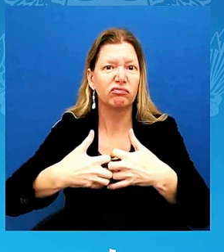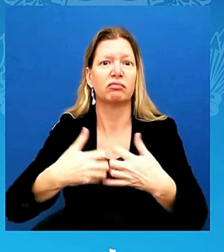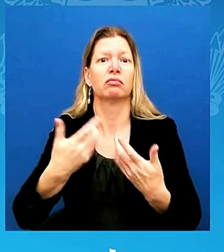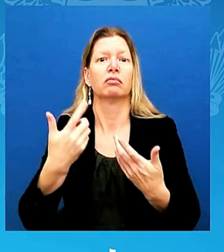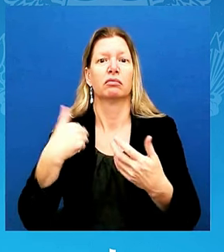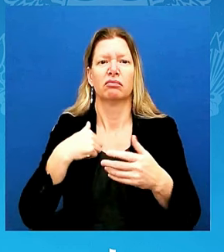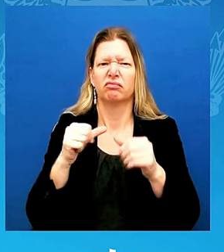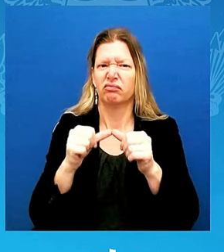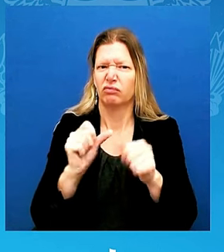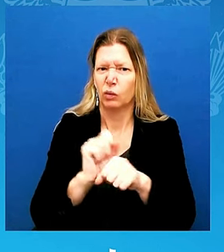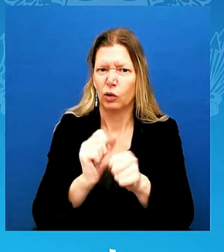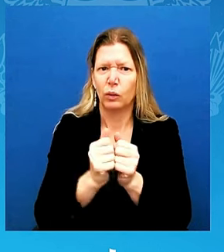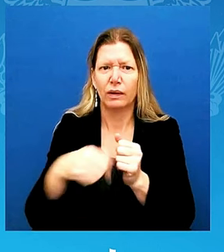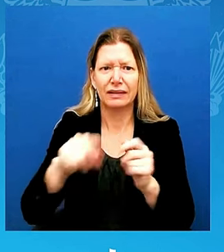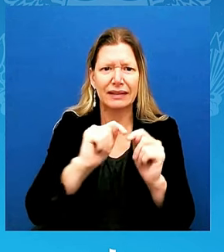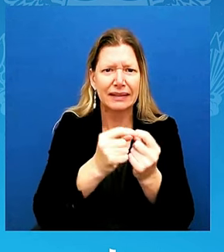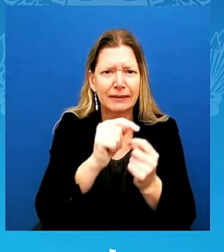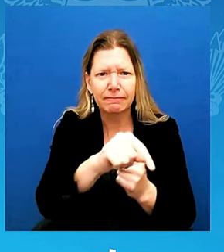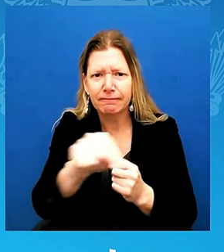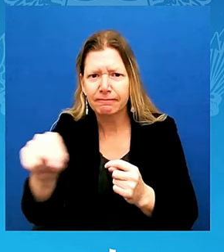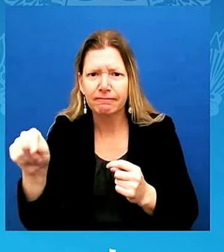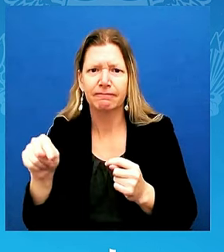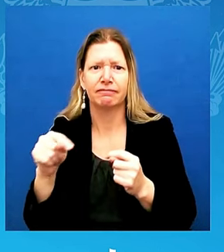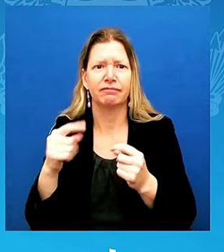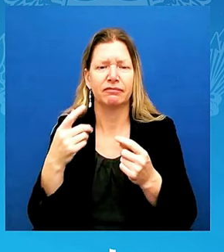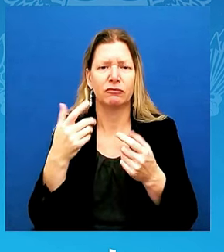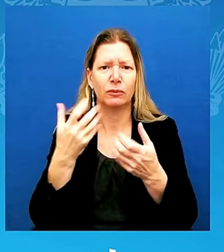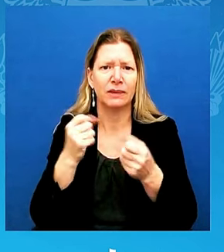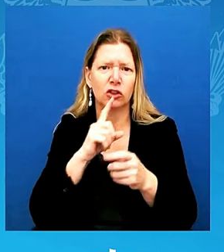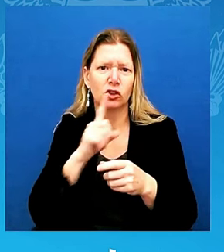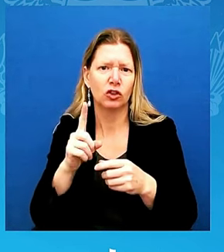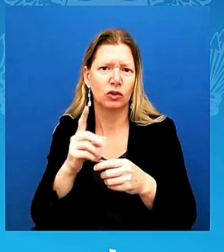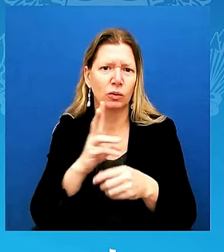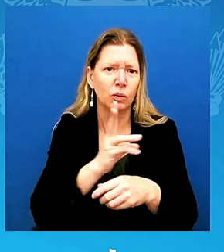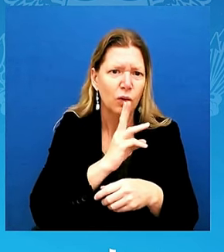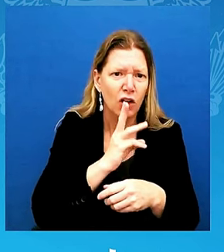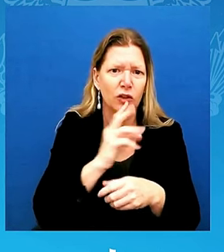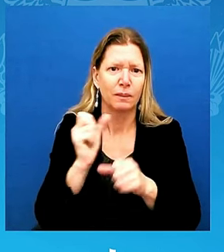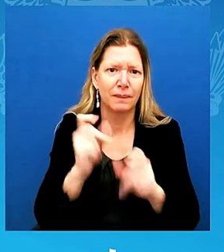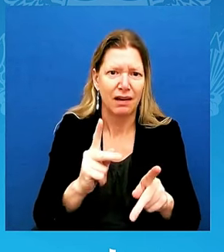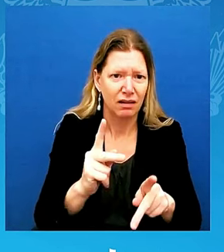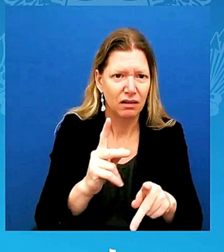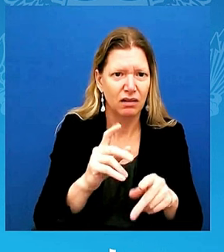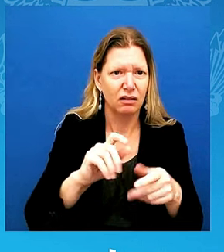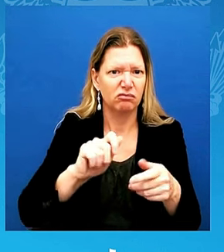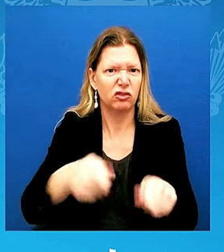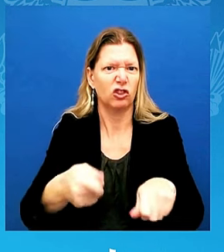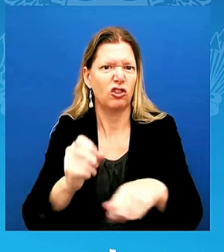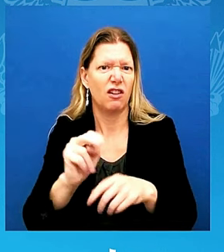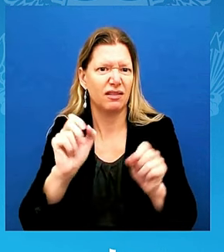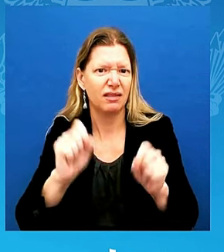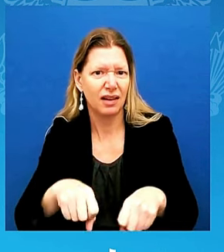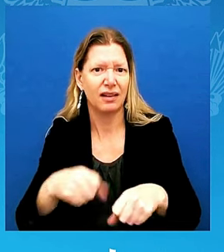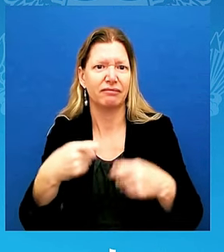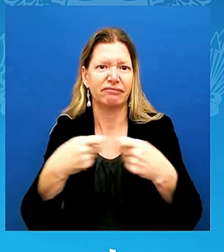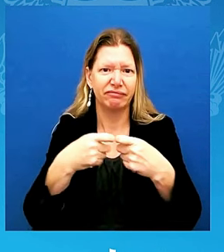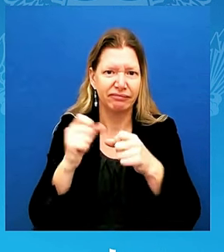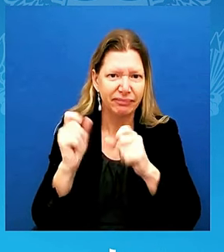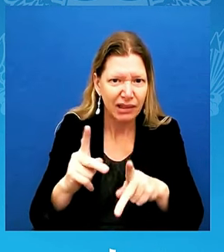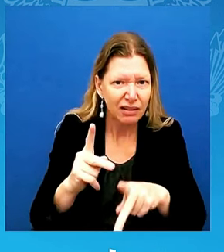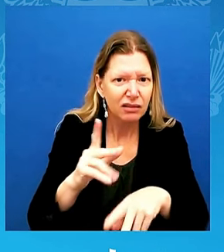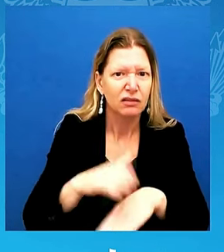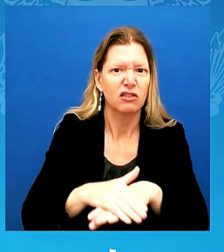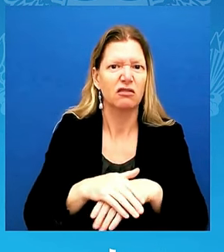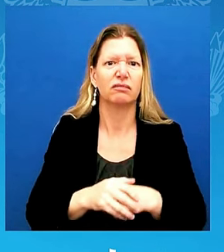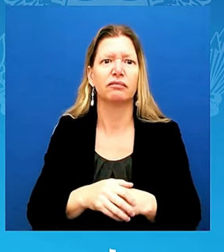possible. To everyone who has been impacted by this storm, and to all of those of you who are rightly